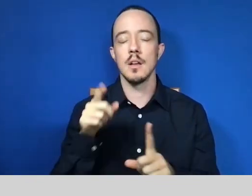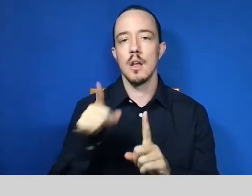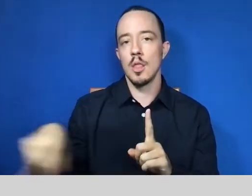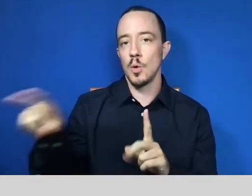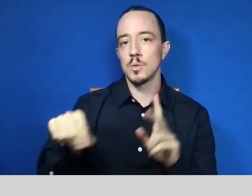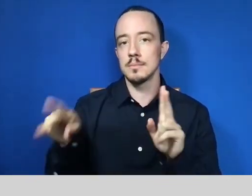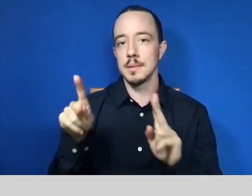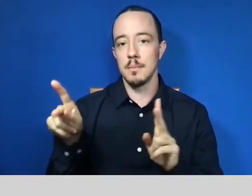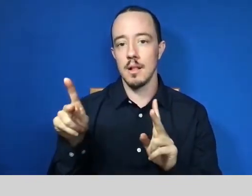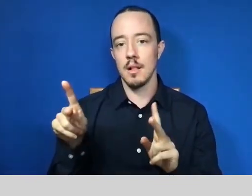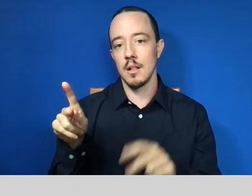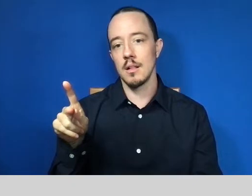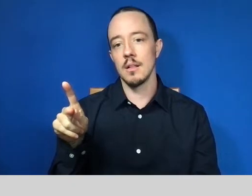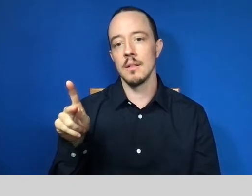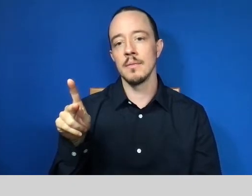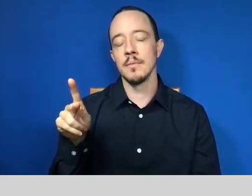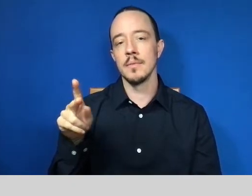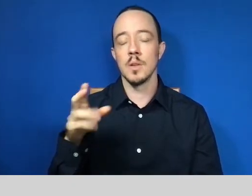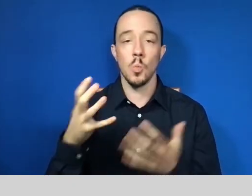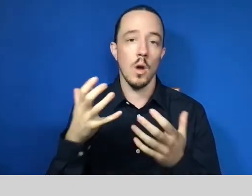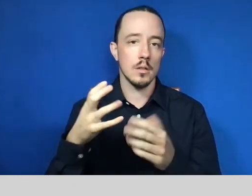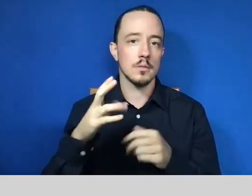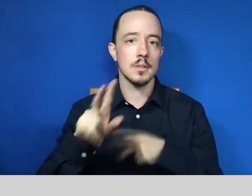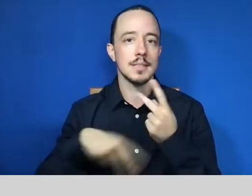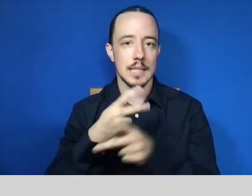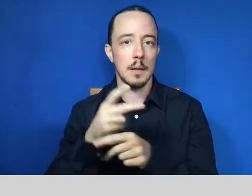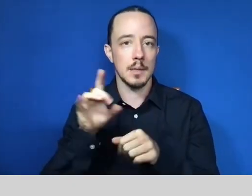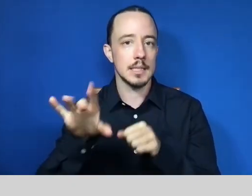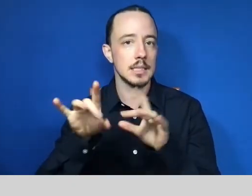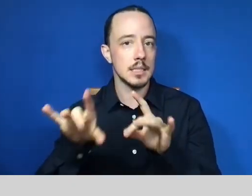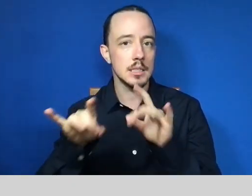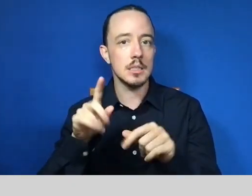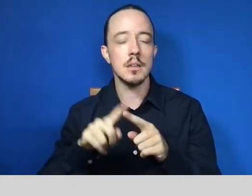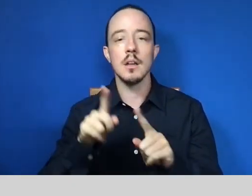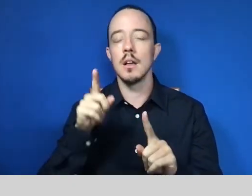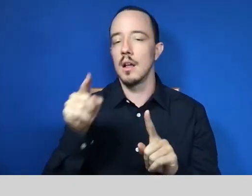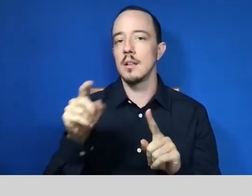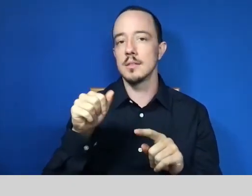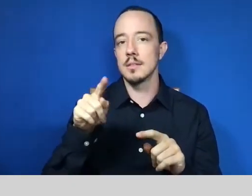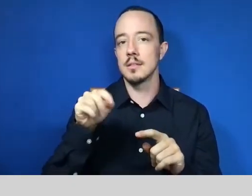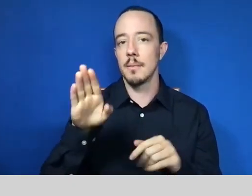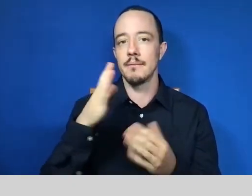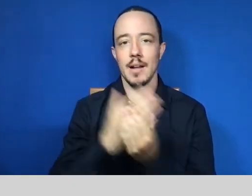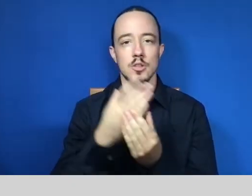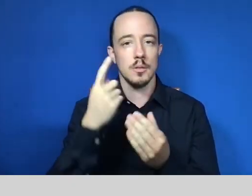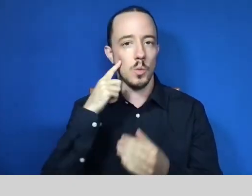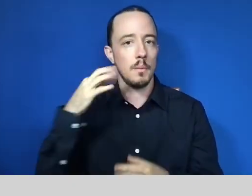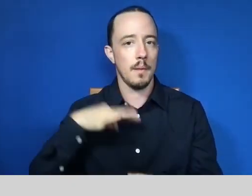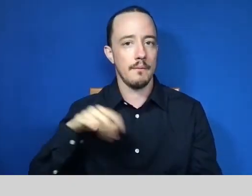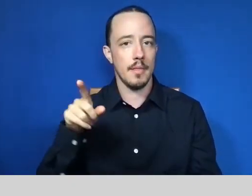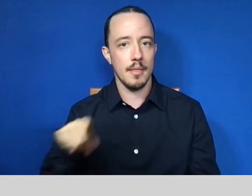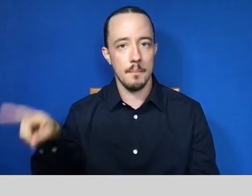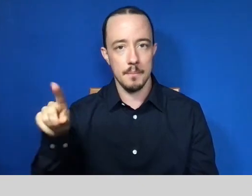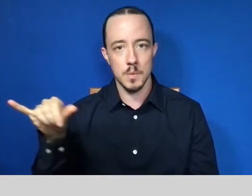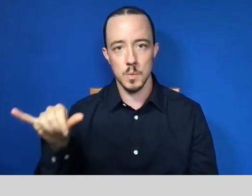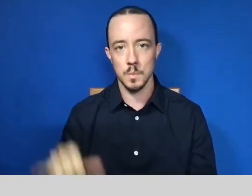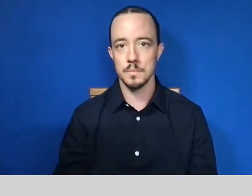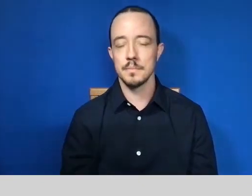those people want type hints, and stub files are also useful for them.